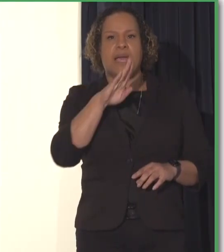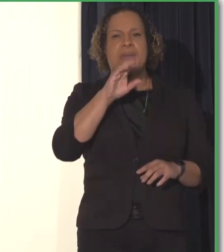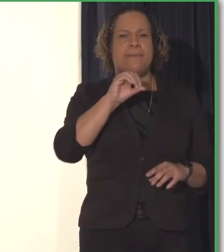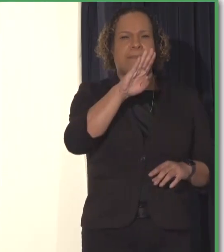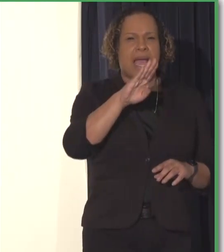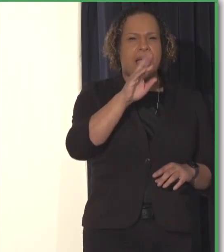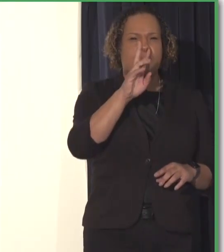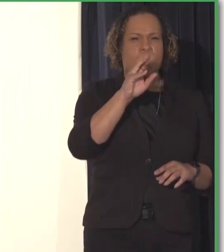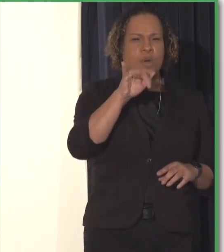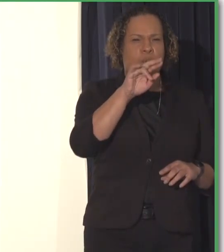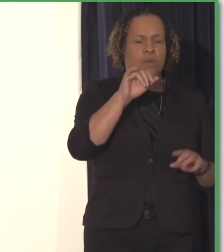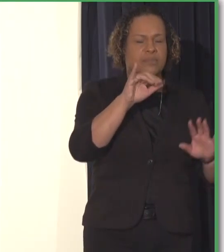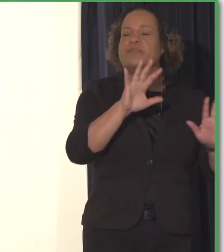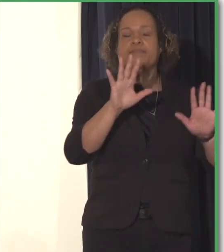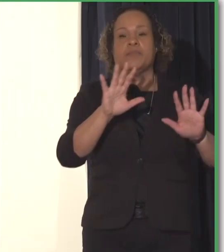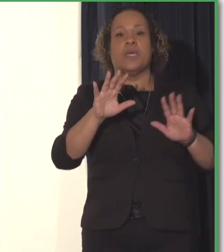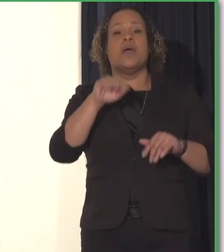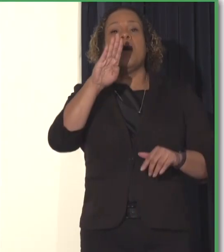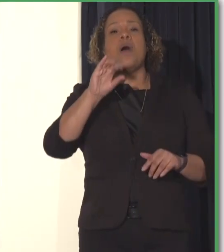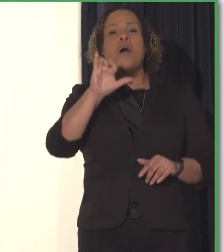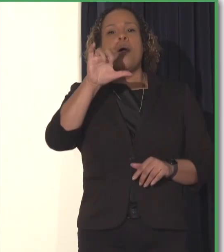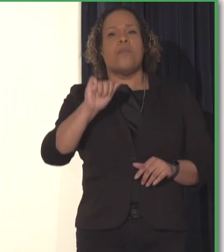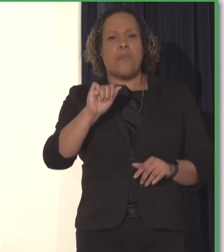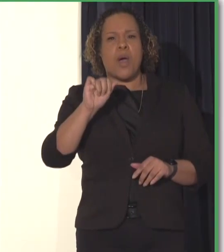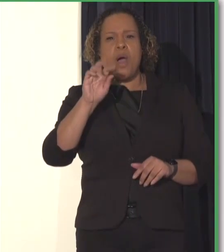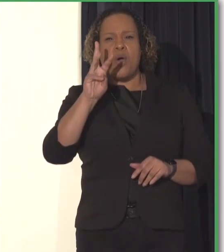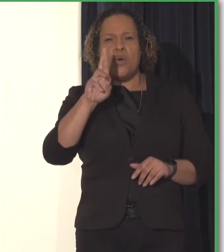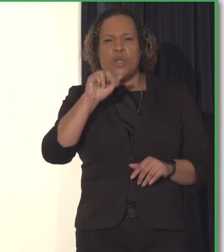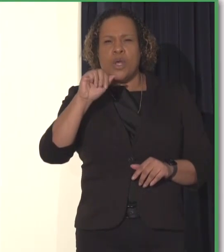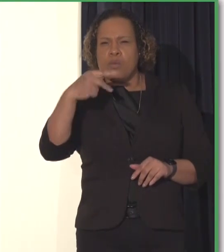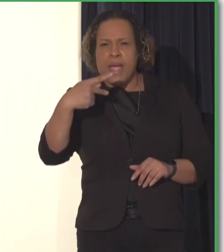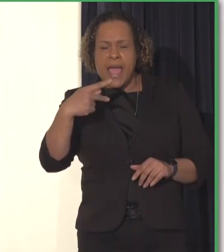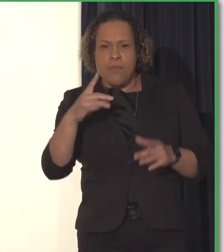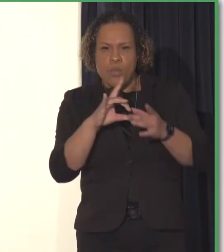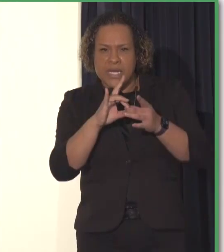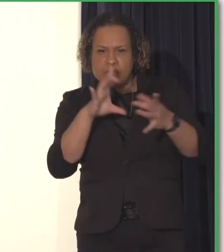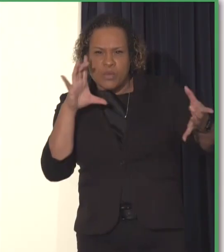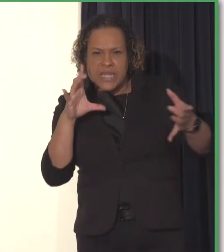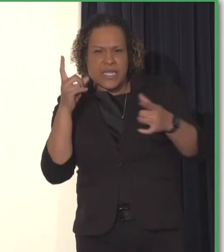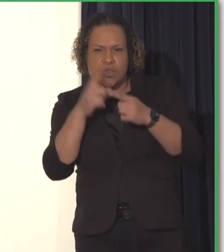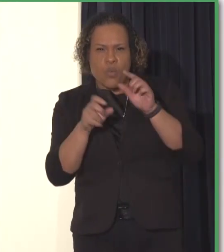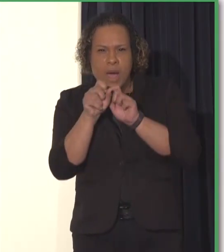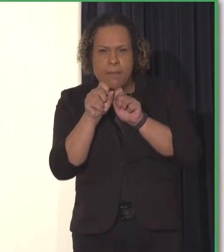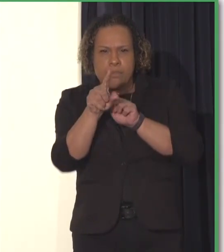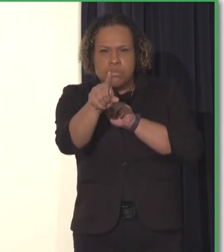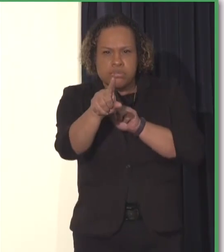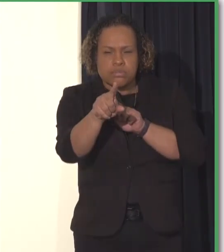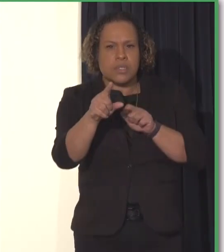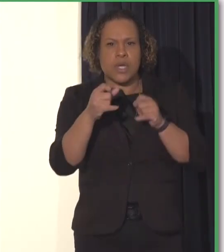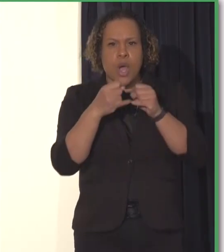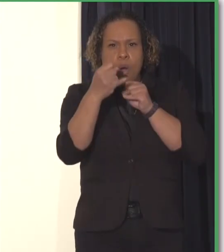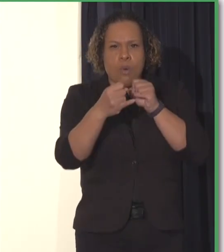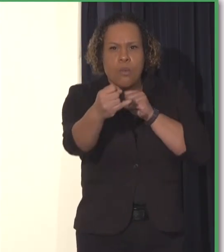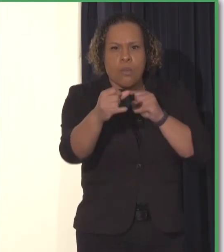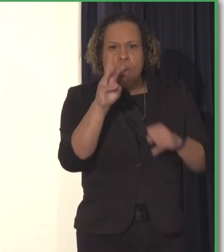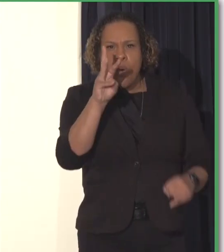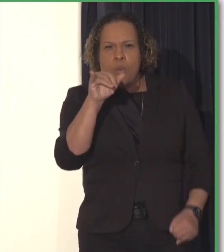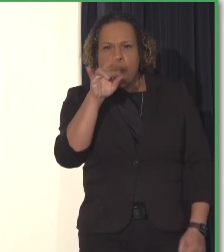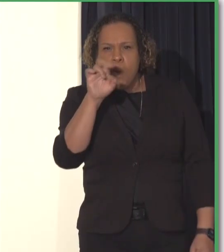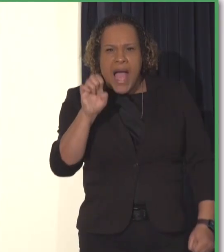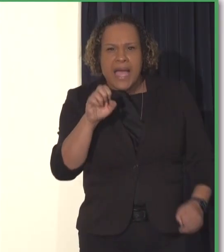bowler wrap is released, what's coming out? Wire or ropes? What is that coming out?